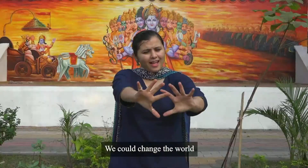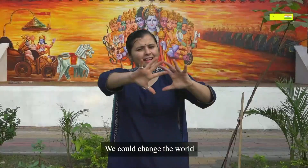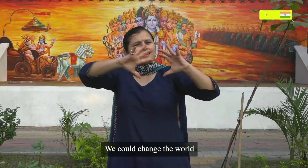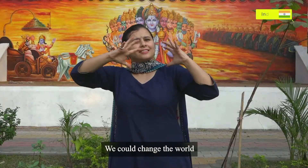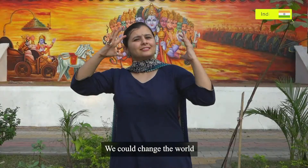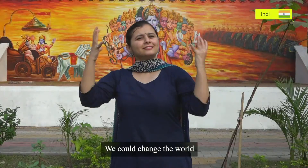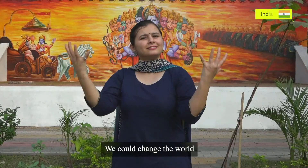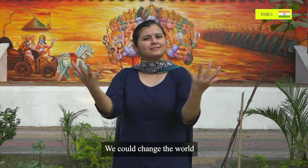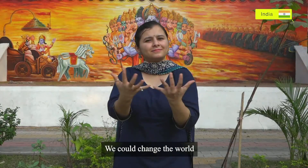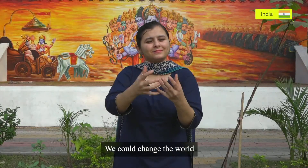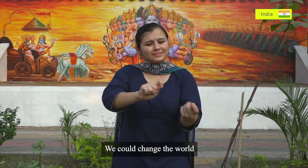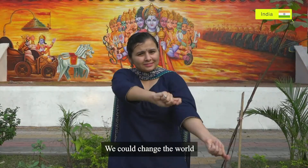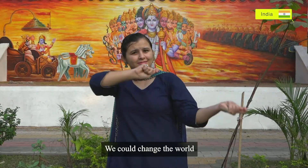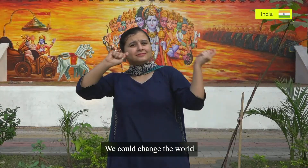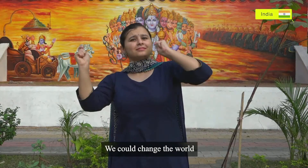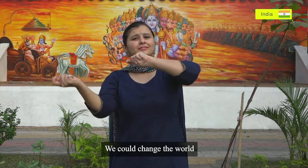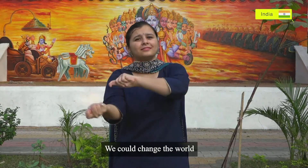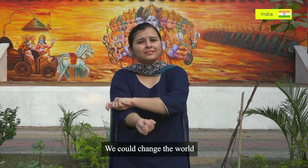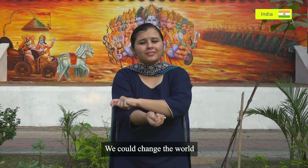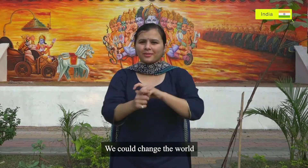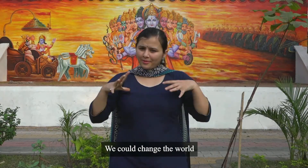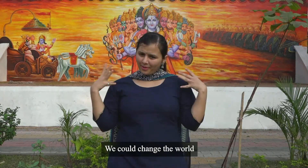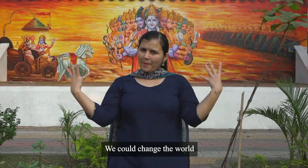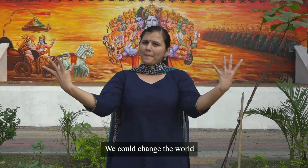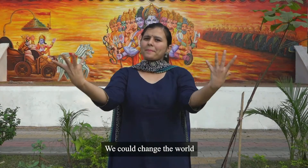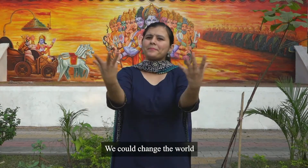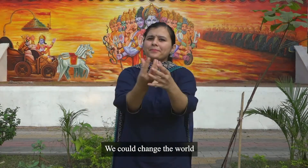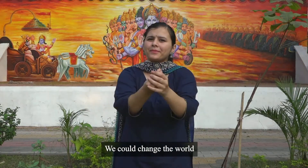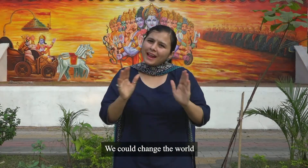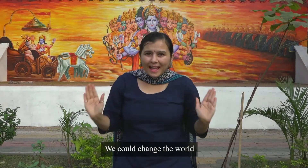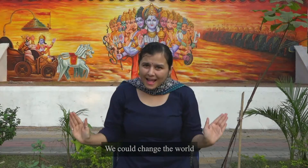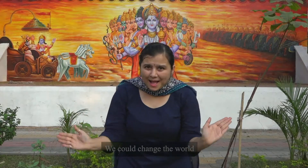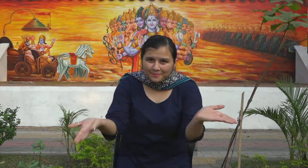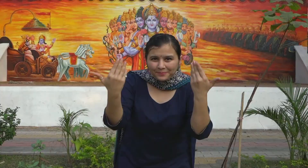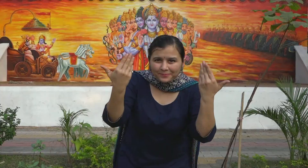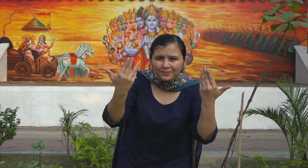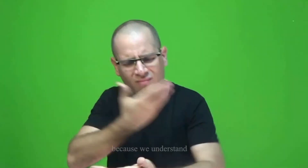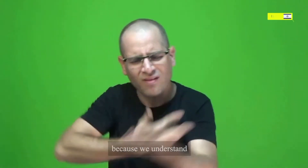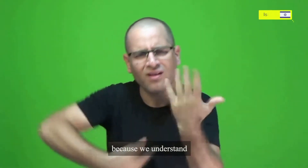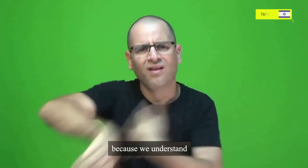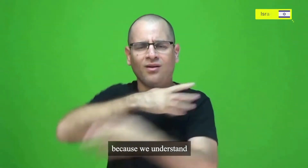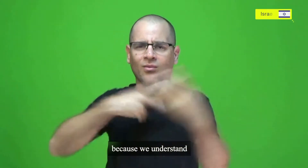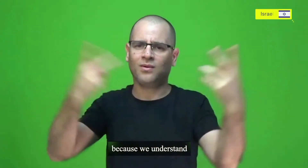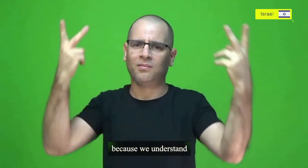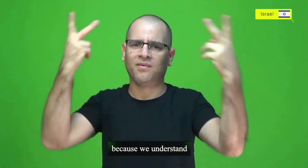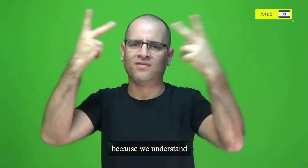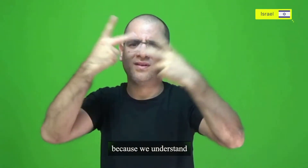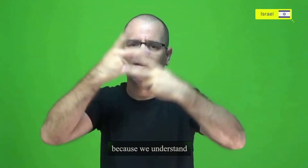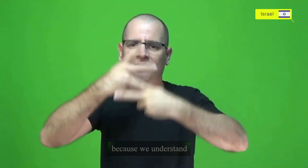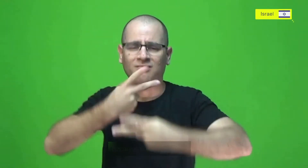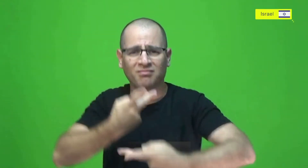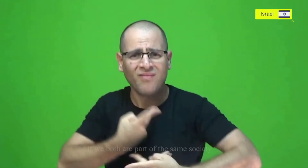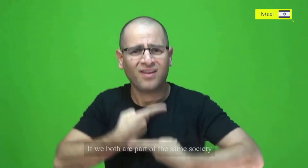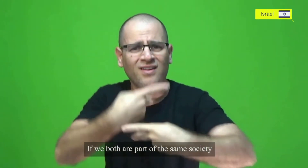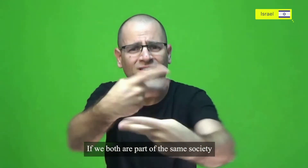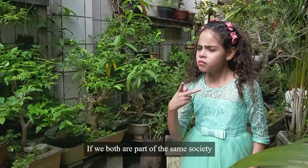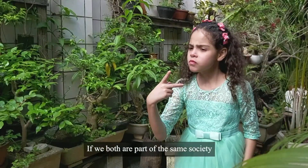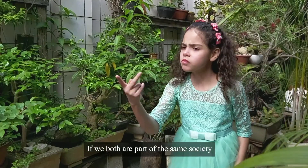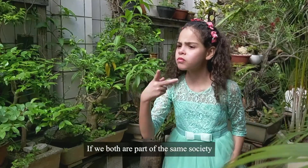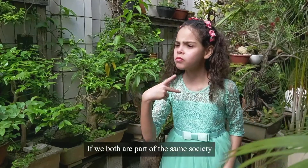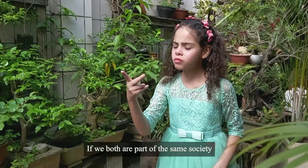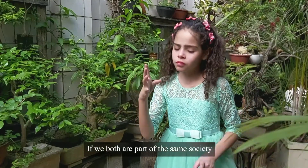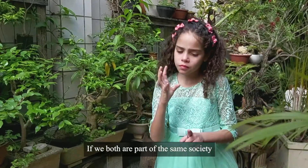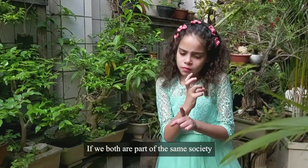We could change the world because we understand. If we